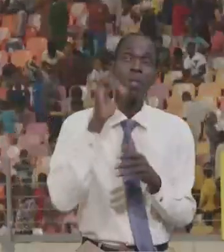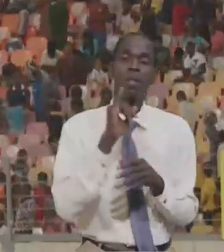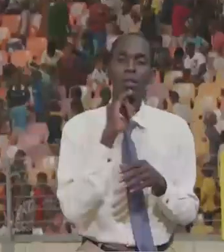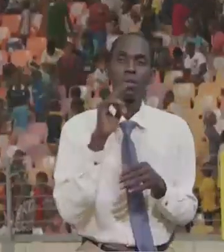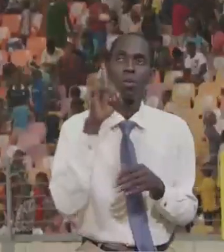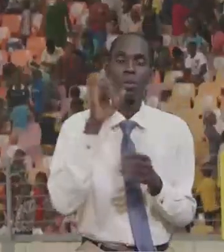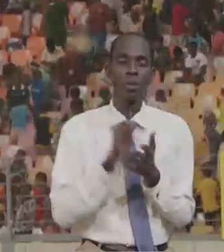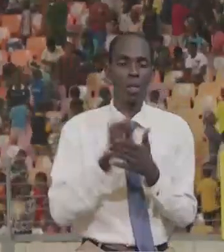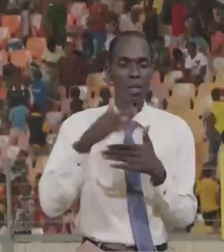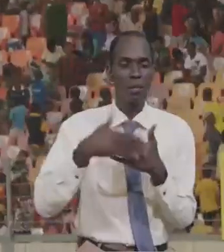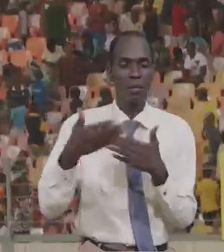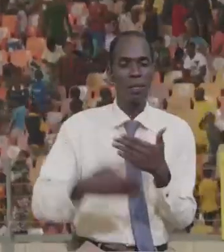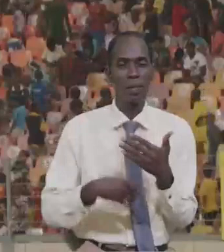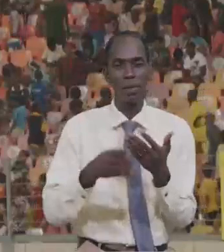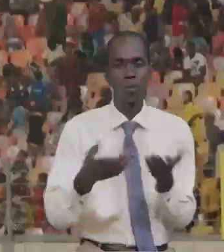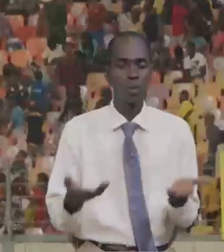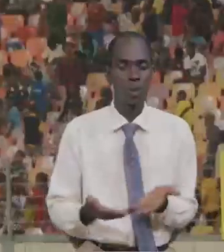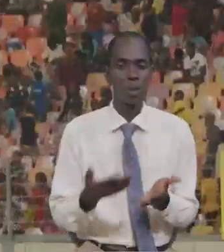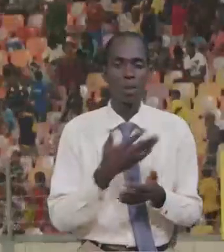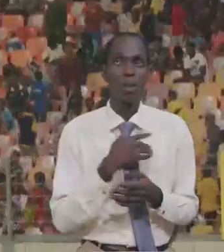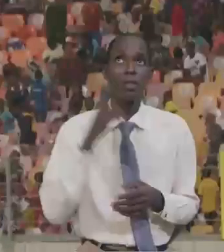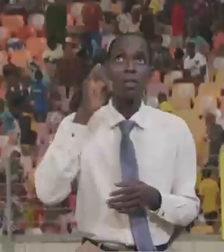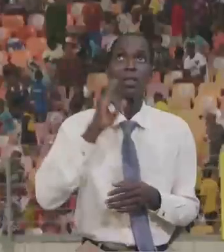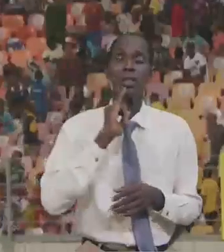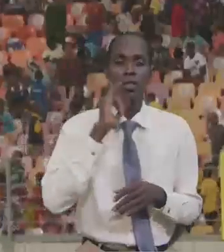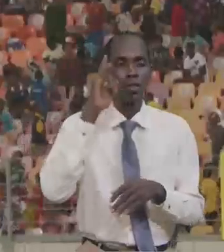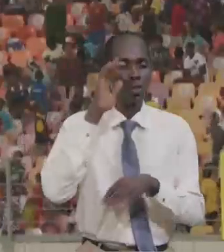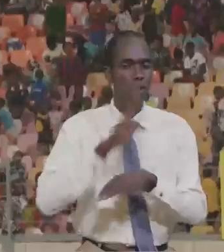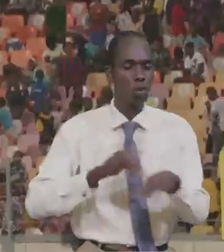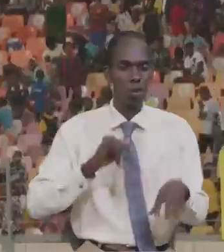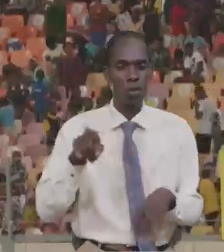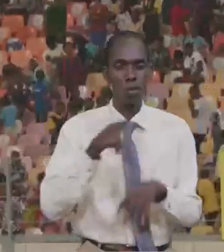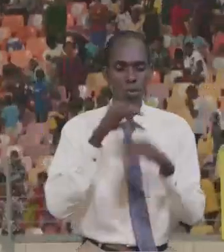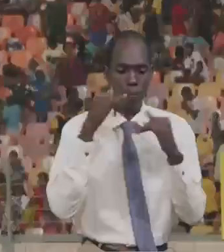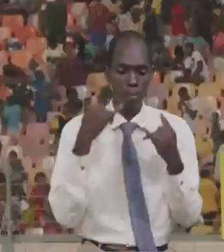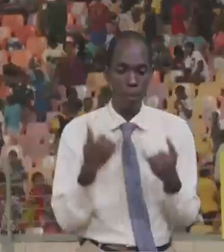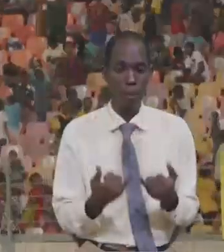new change will come in your life.